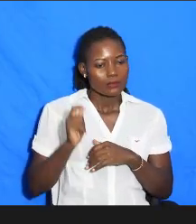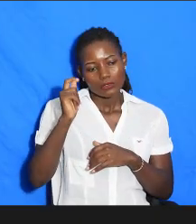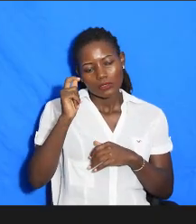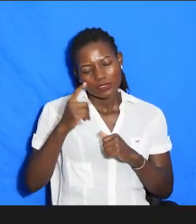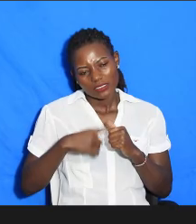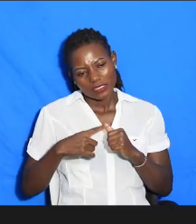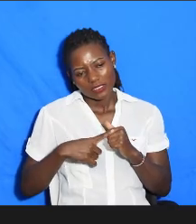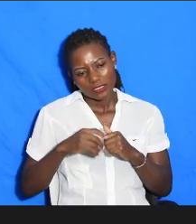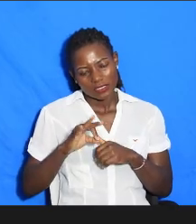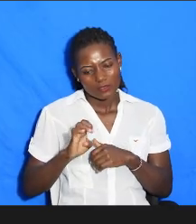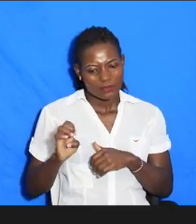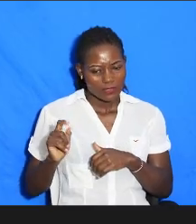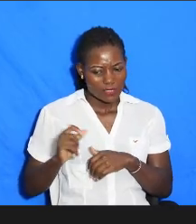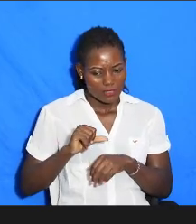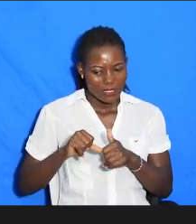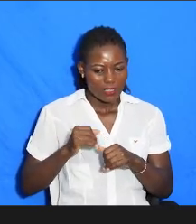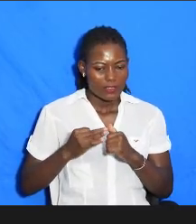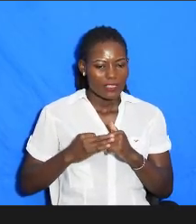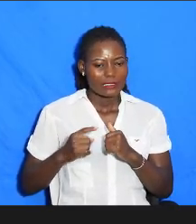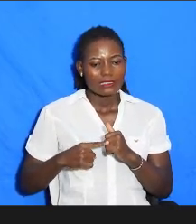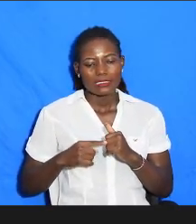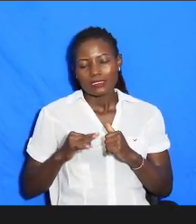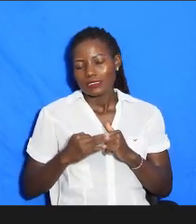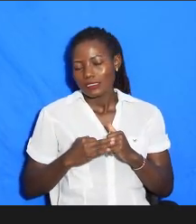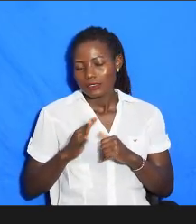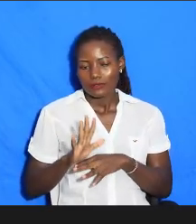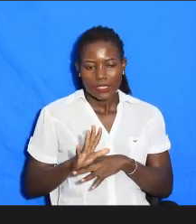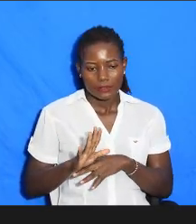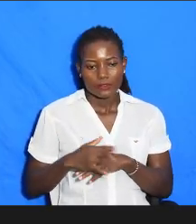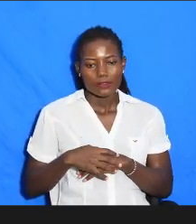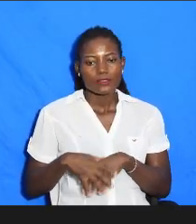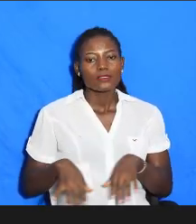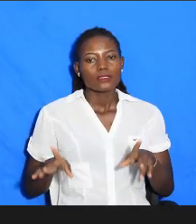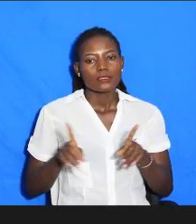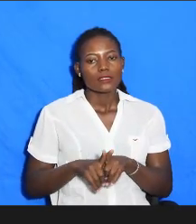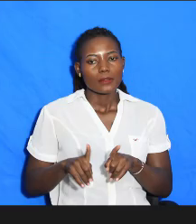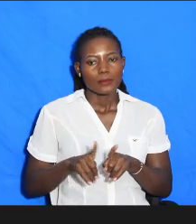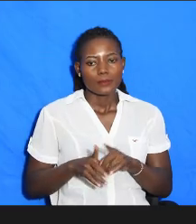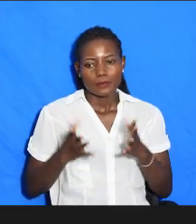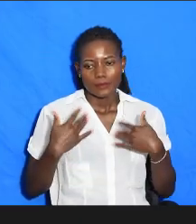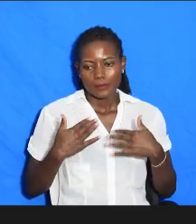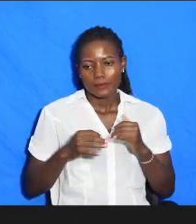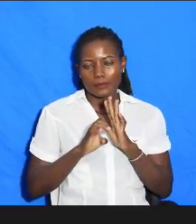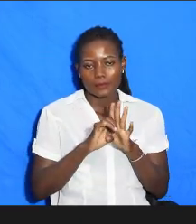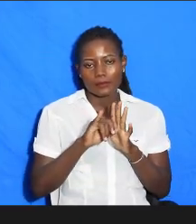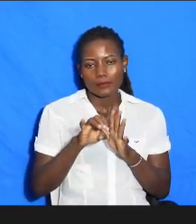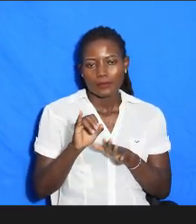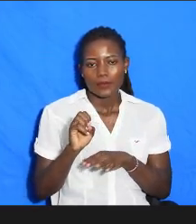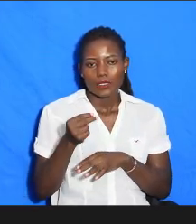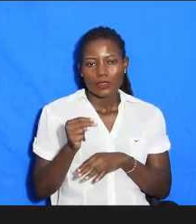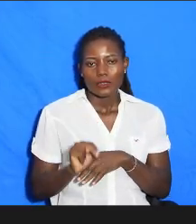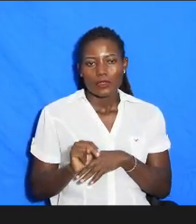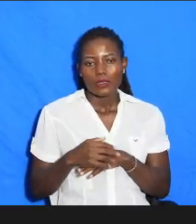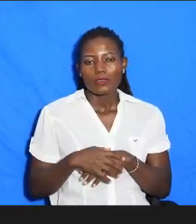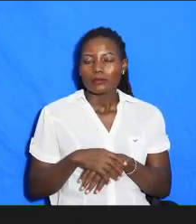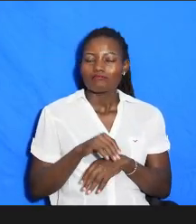6 foot over there, they're around 86, 85, somewhere there. And even people like Johan Blake and Tyson Gay, they were